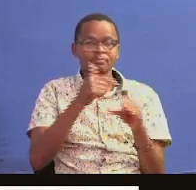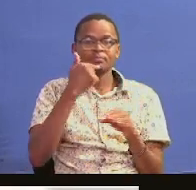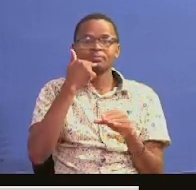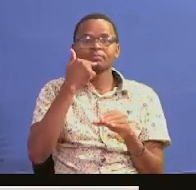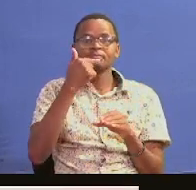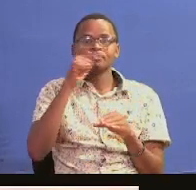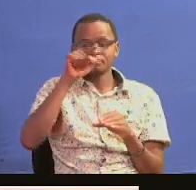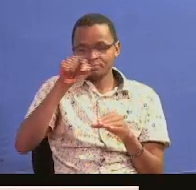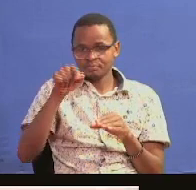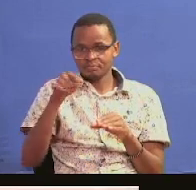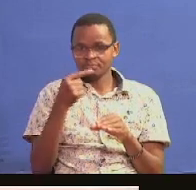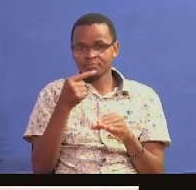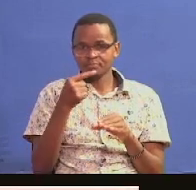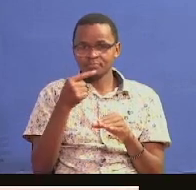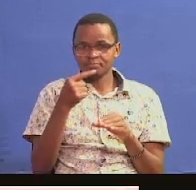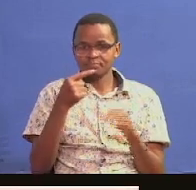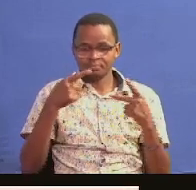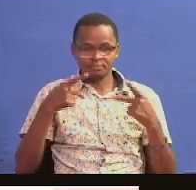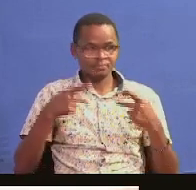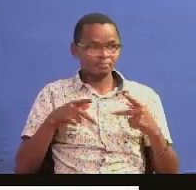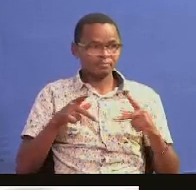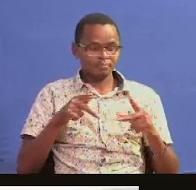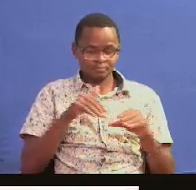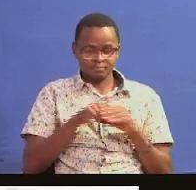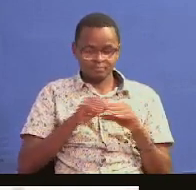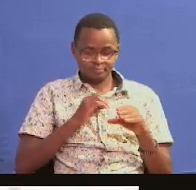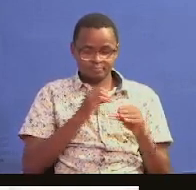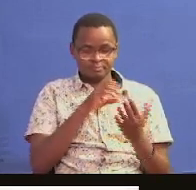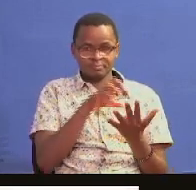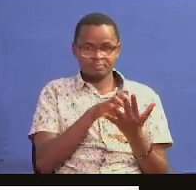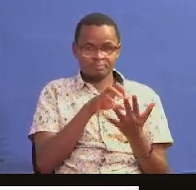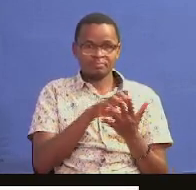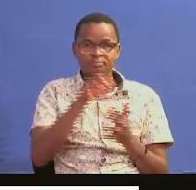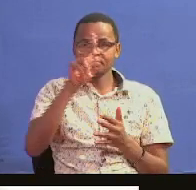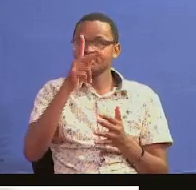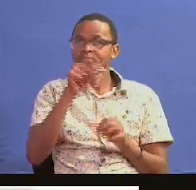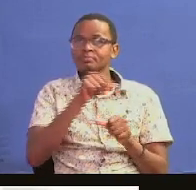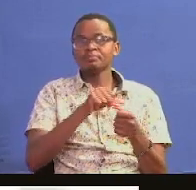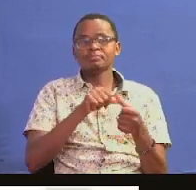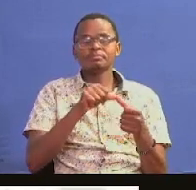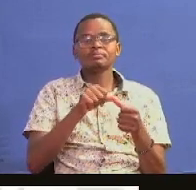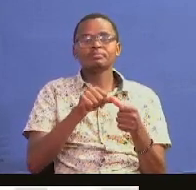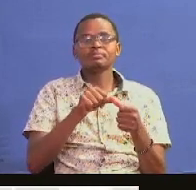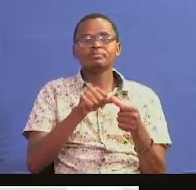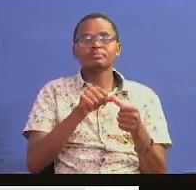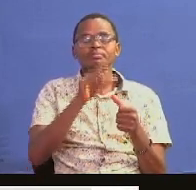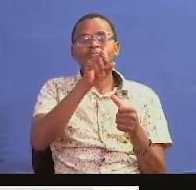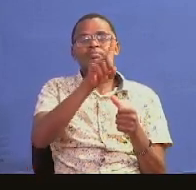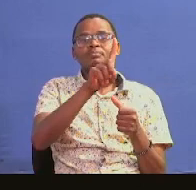100,000 population. But you find, like in our situation in Kenya, we have about